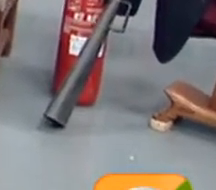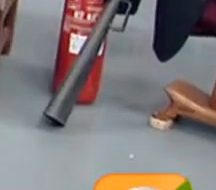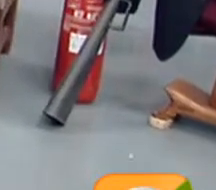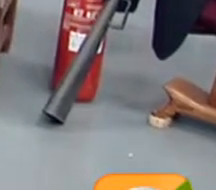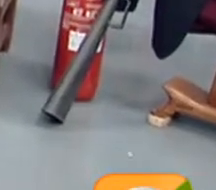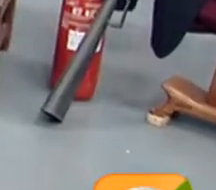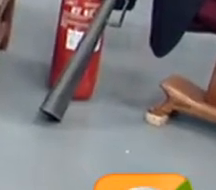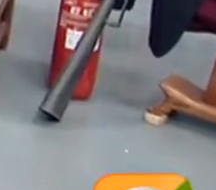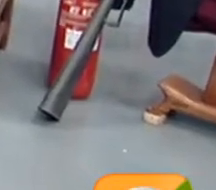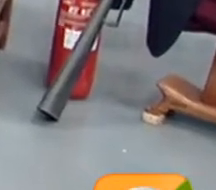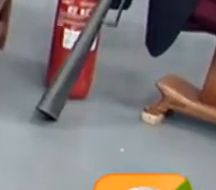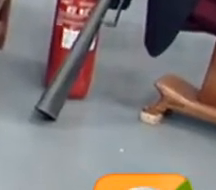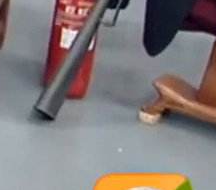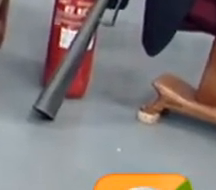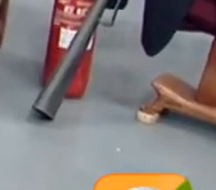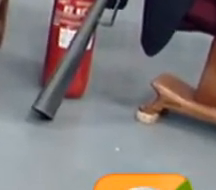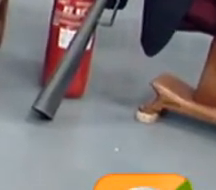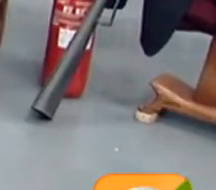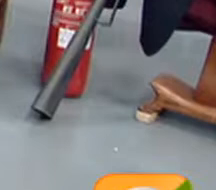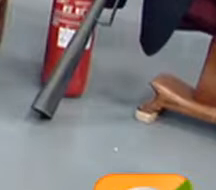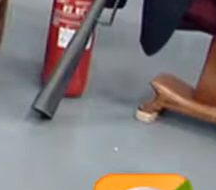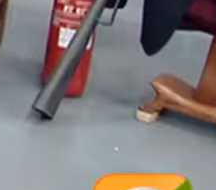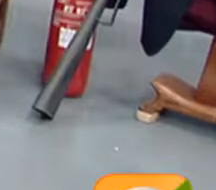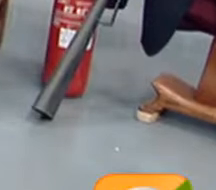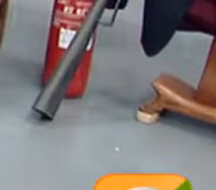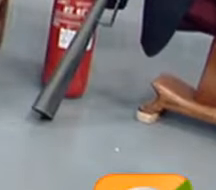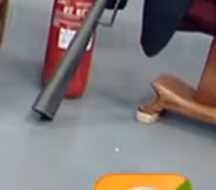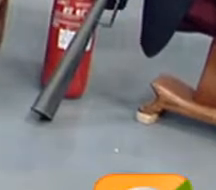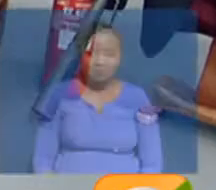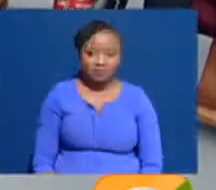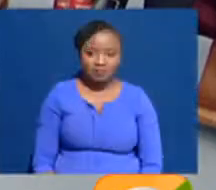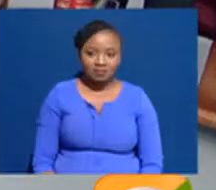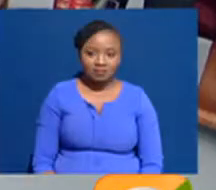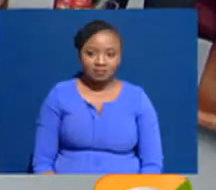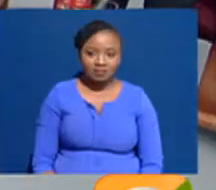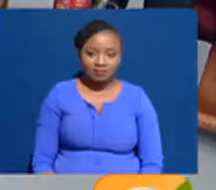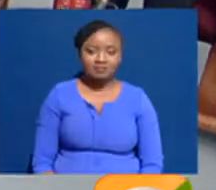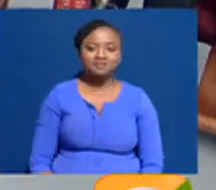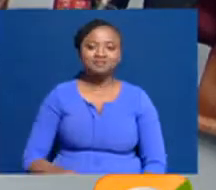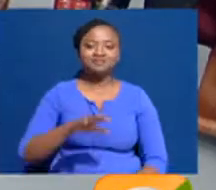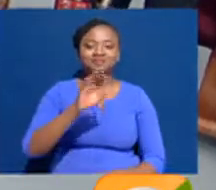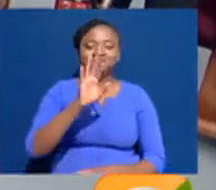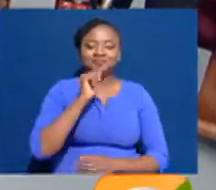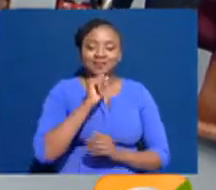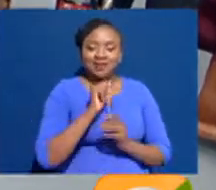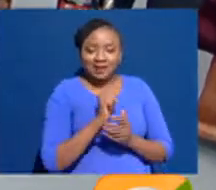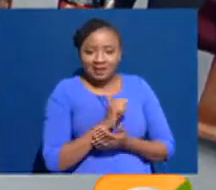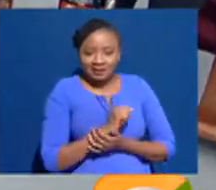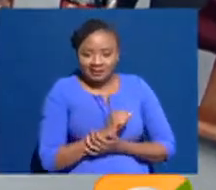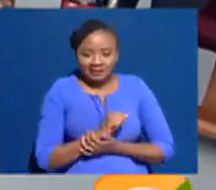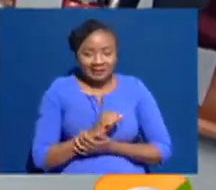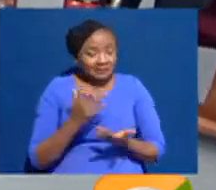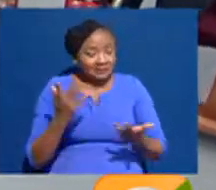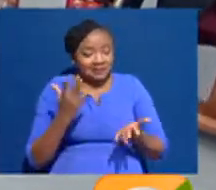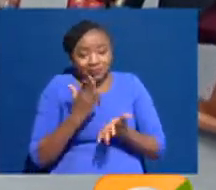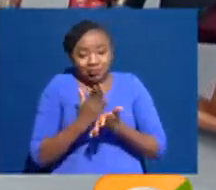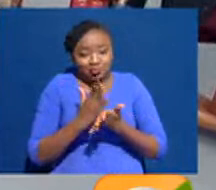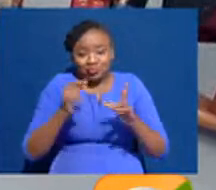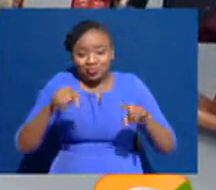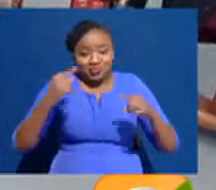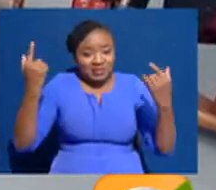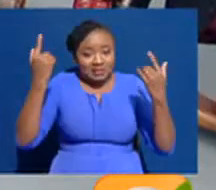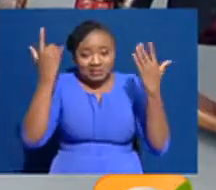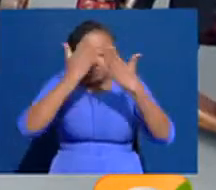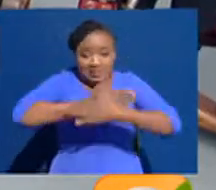UDA, Cleophas Malala. Join me here on the bench. Gentlemen, let me go to you, Senator, first. You were saying, I mean, it's a dark, dark day, isn't it,